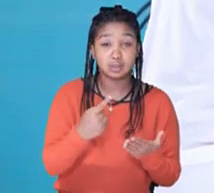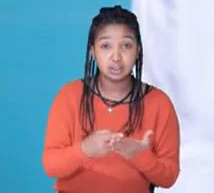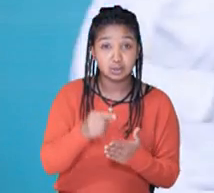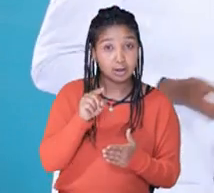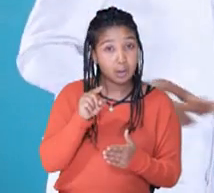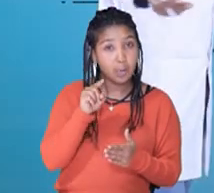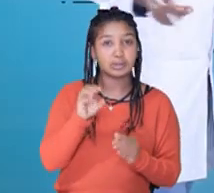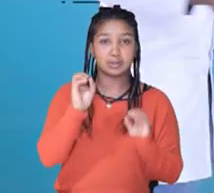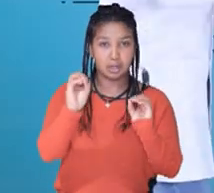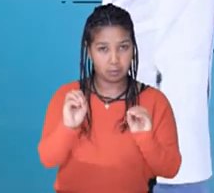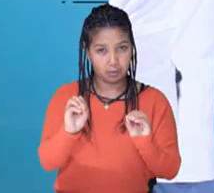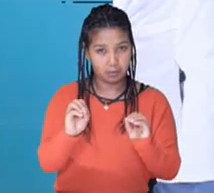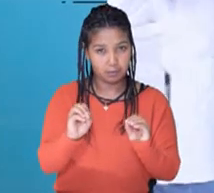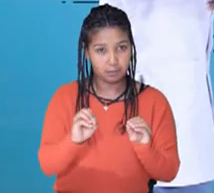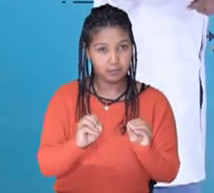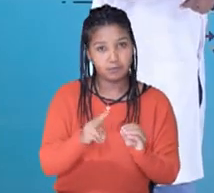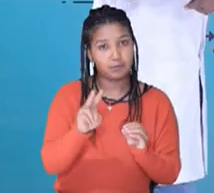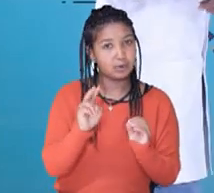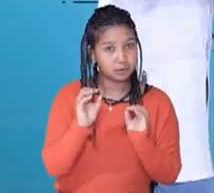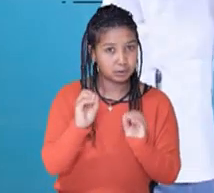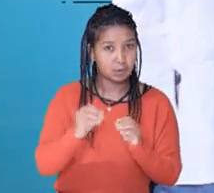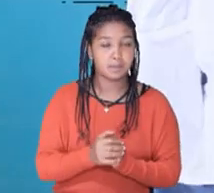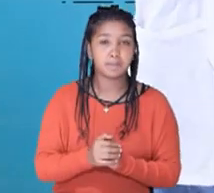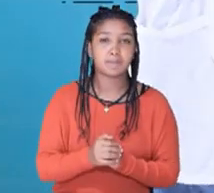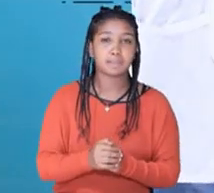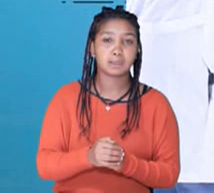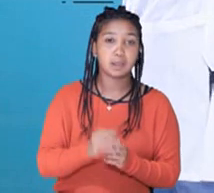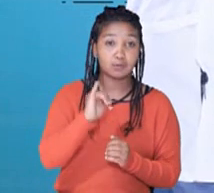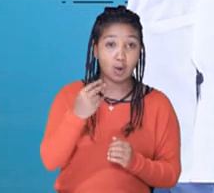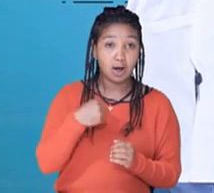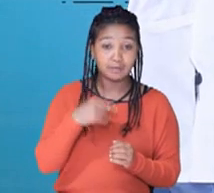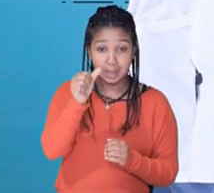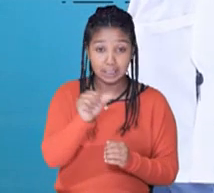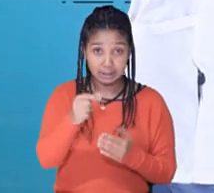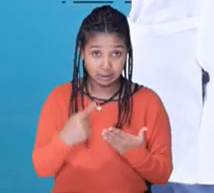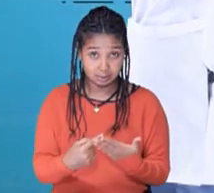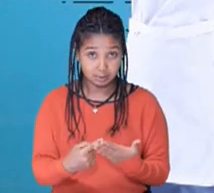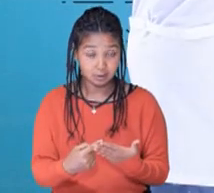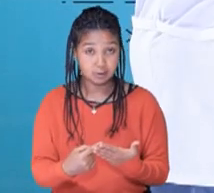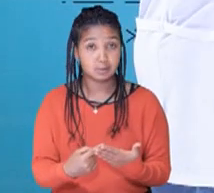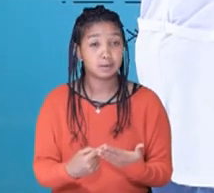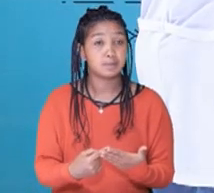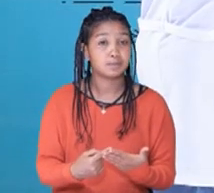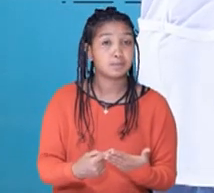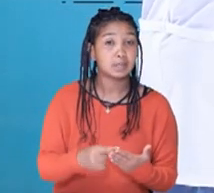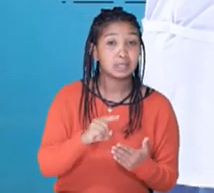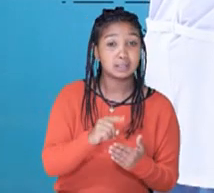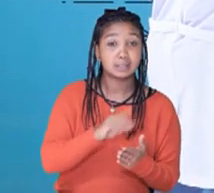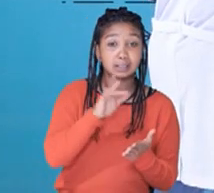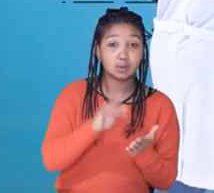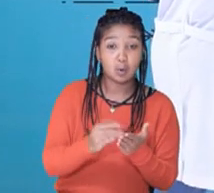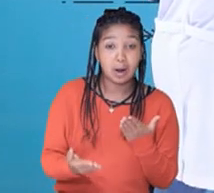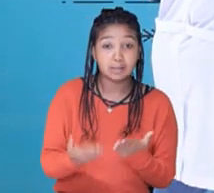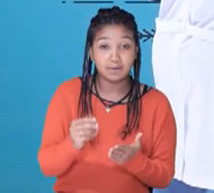this point is 0, let's take that the velocity of this point to be 0. And if you have the axis through here, and the center